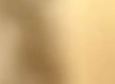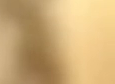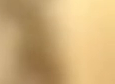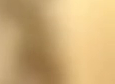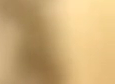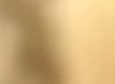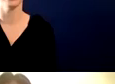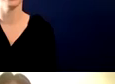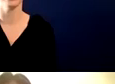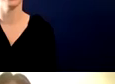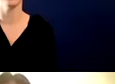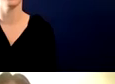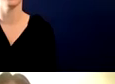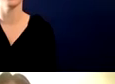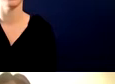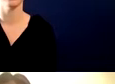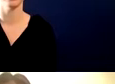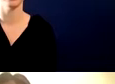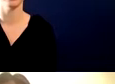Share